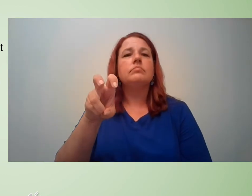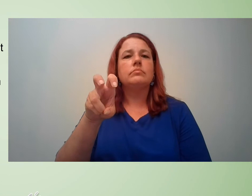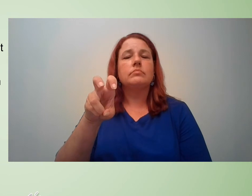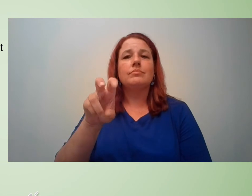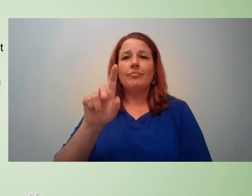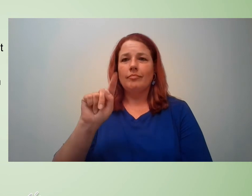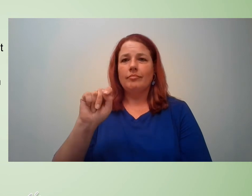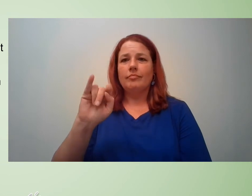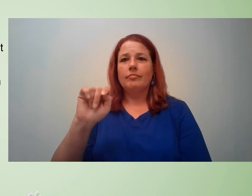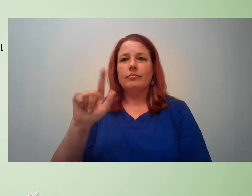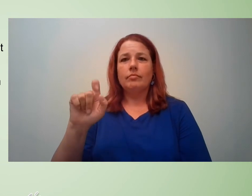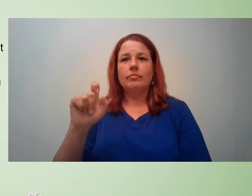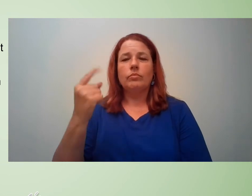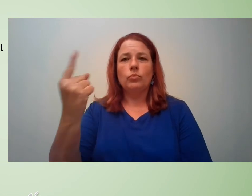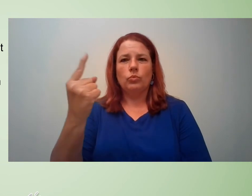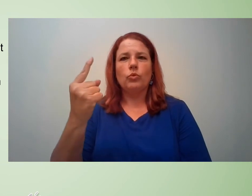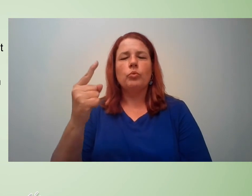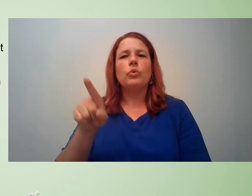graduate.